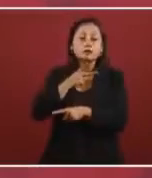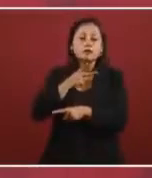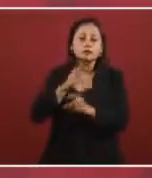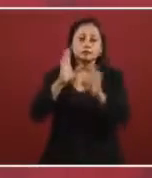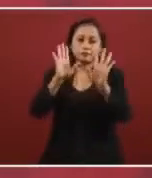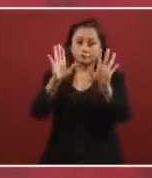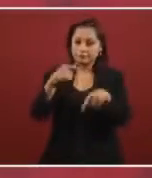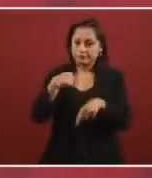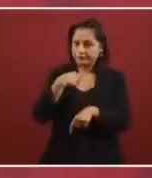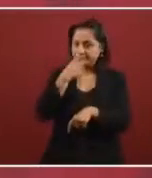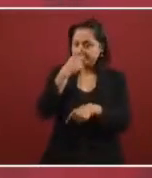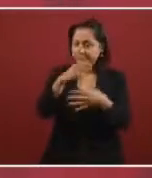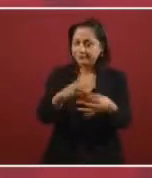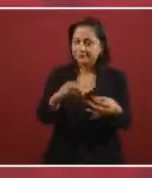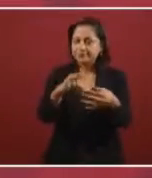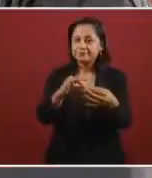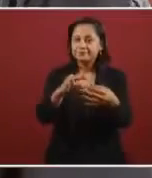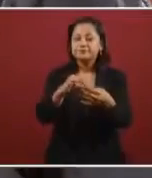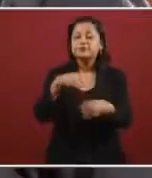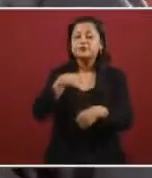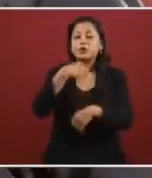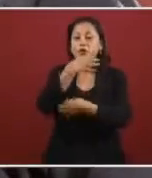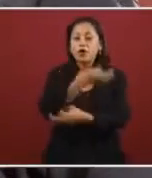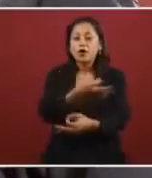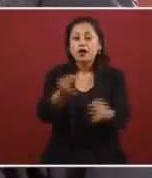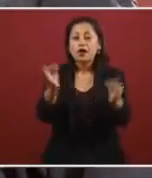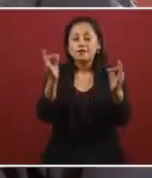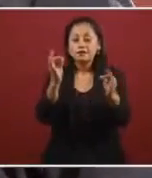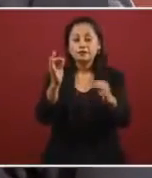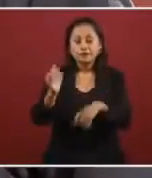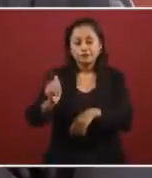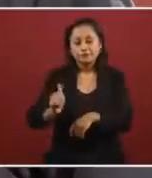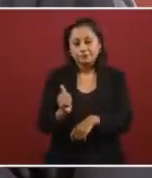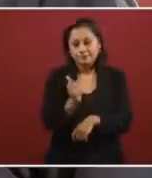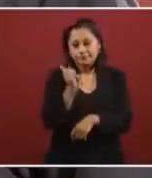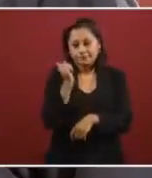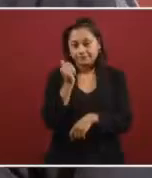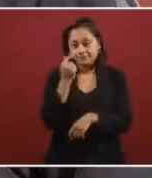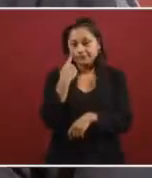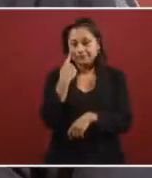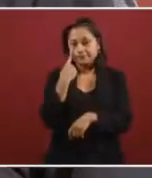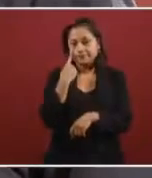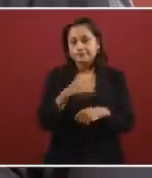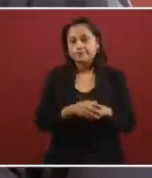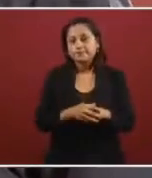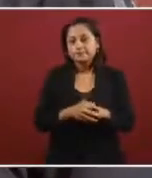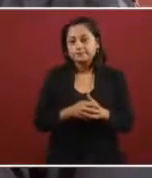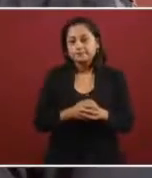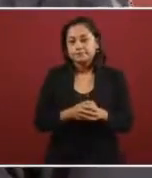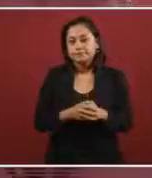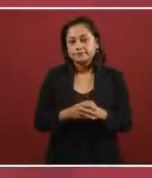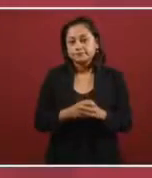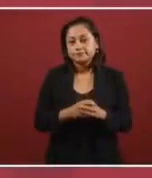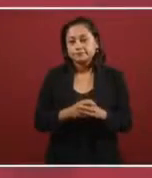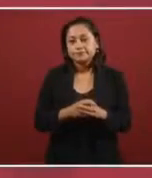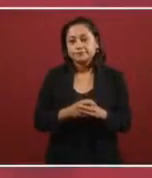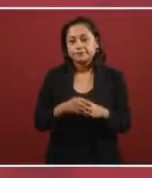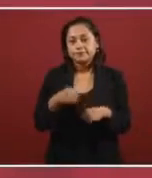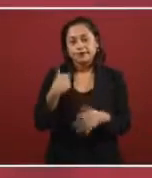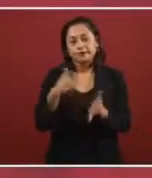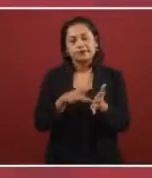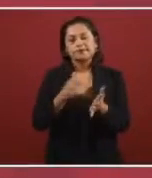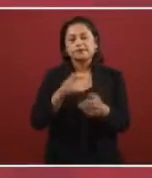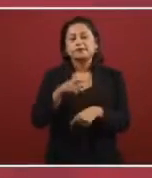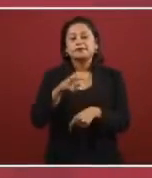that take, para you know, informarles, to let you know, porque esto because this no llega a